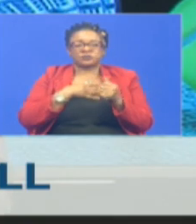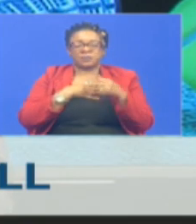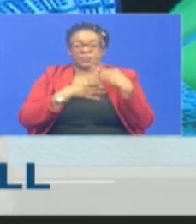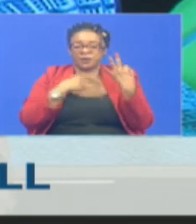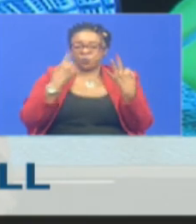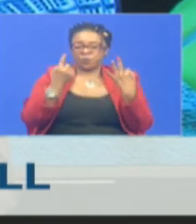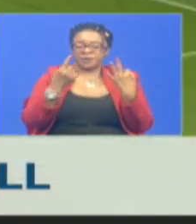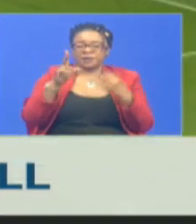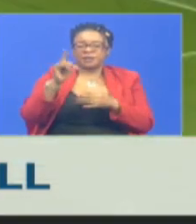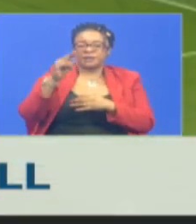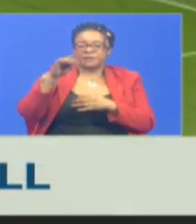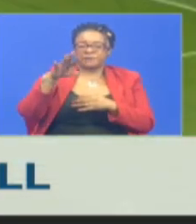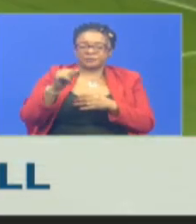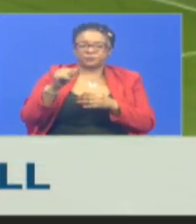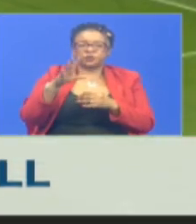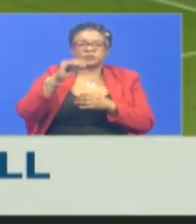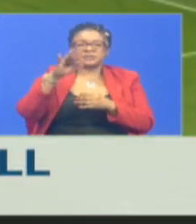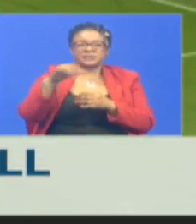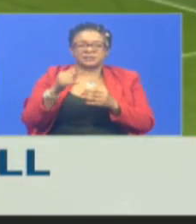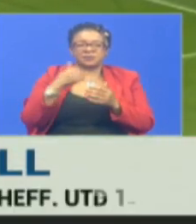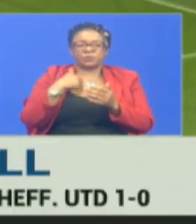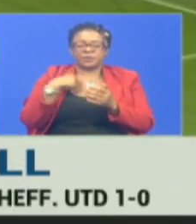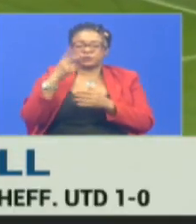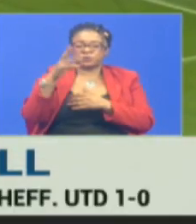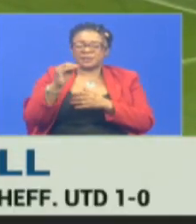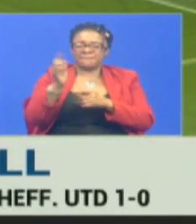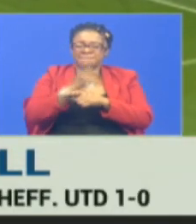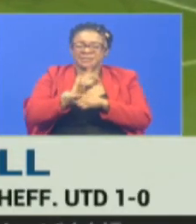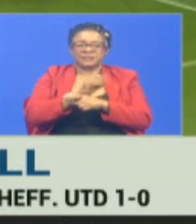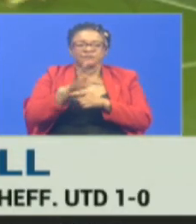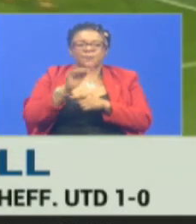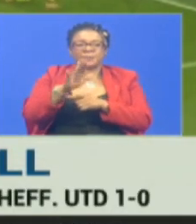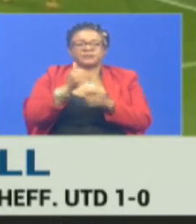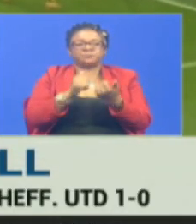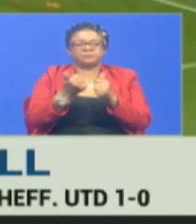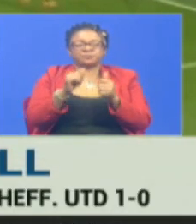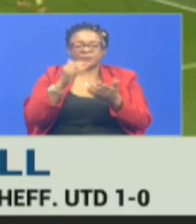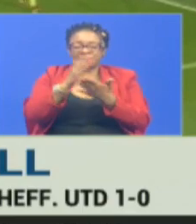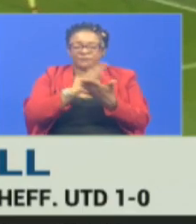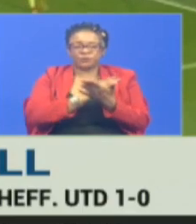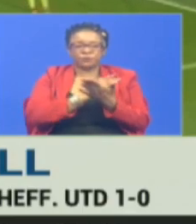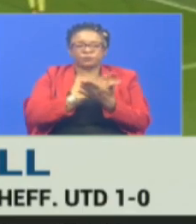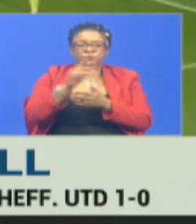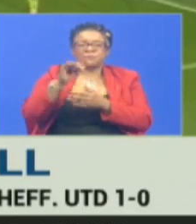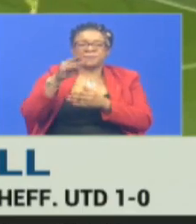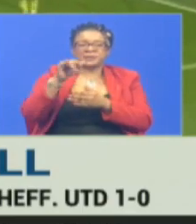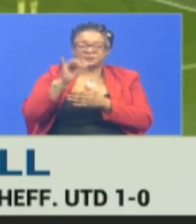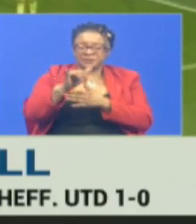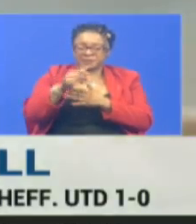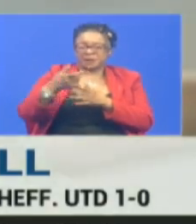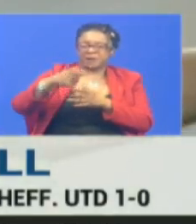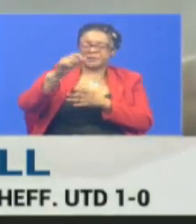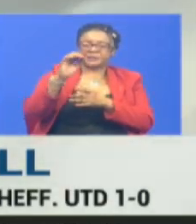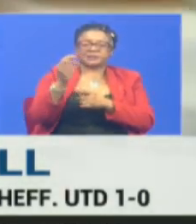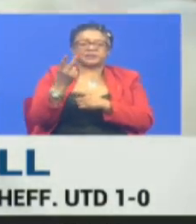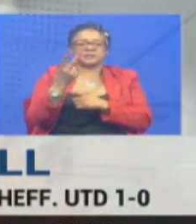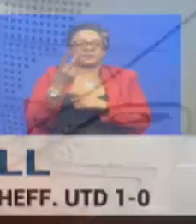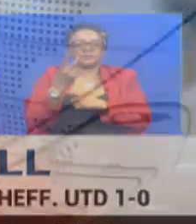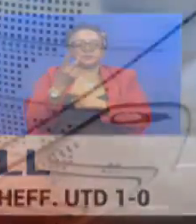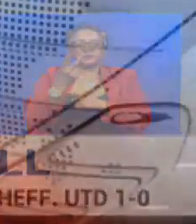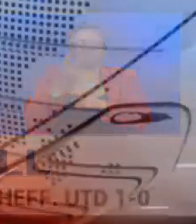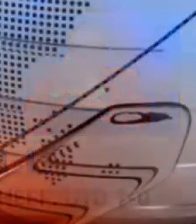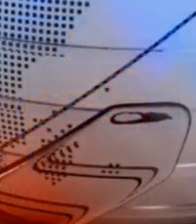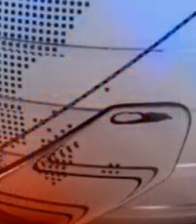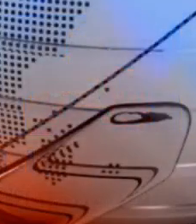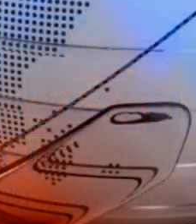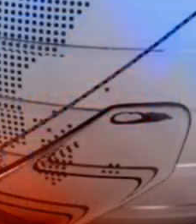Kevin De Bruyne put City ahead in the 20th minute from the spot before Phil Foden added the second in the